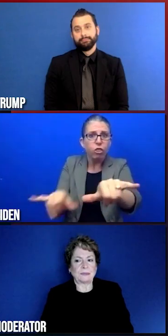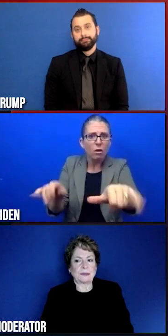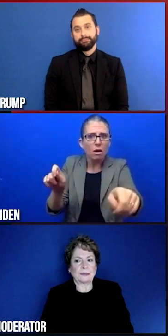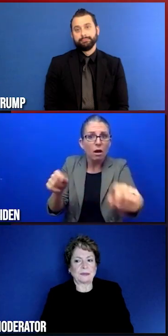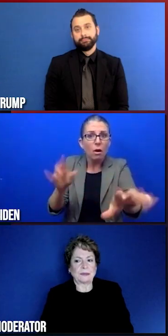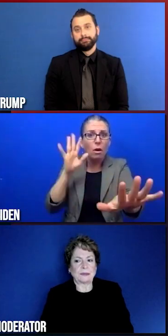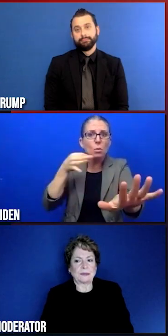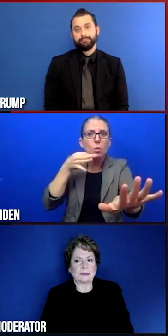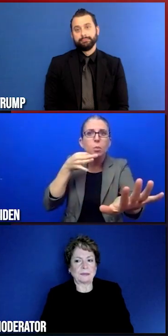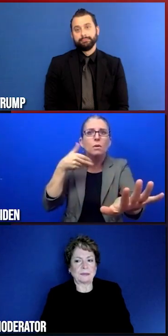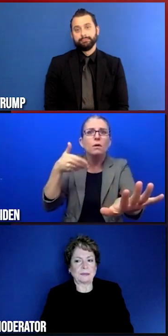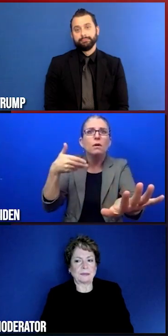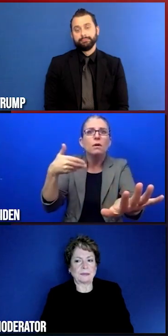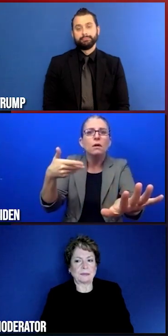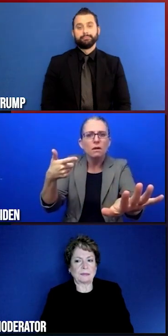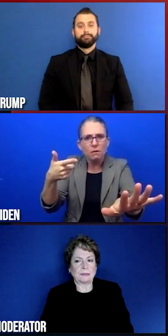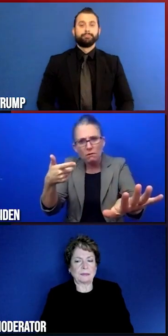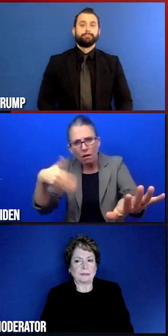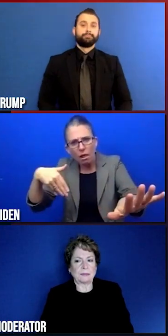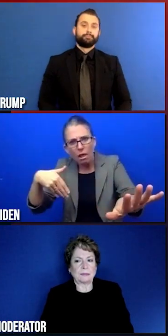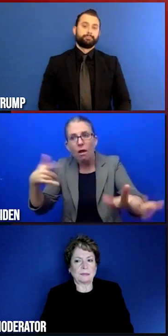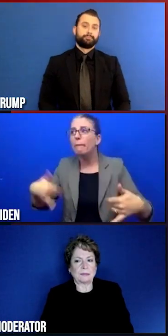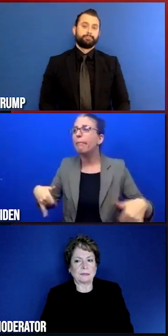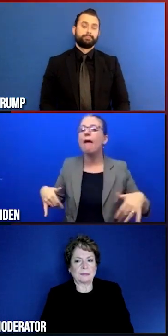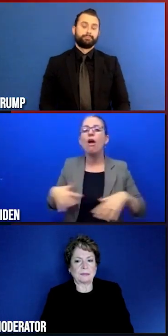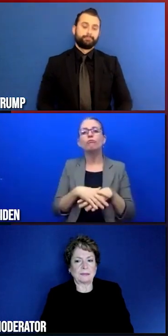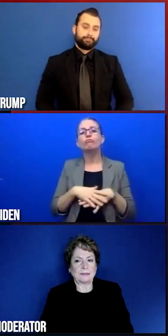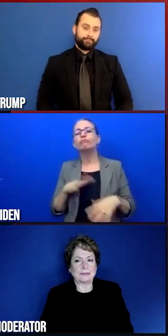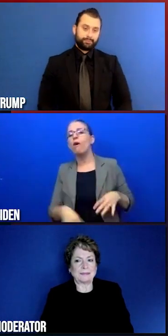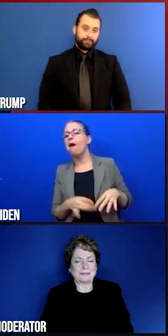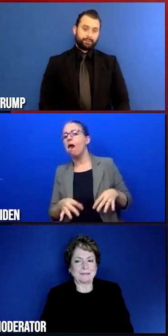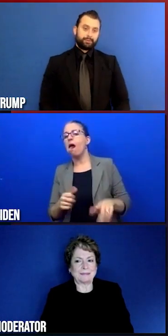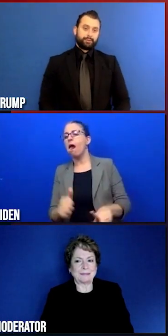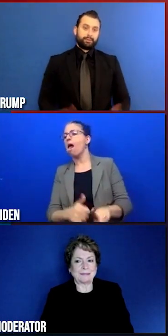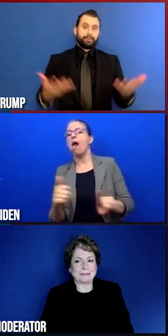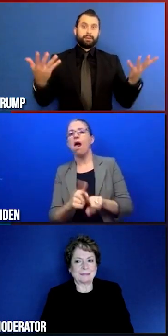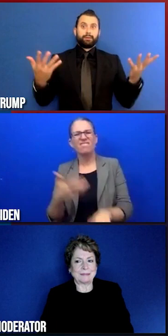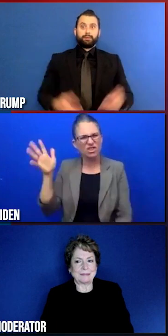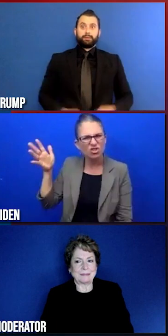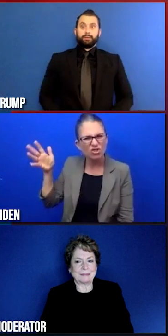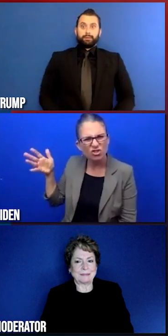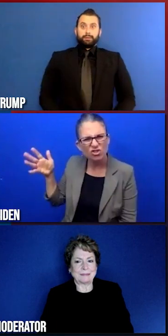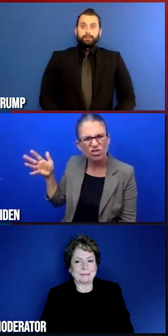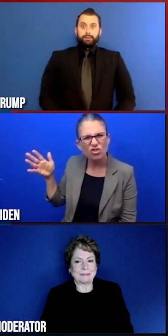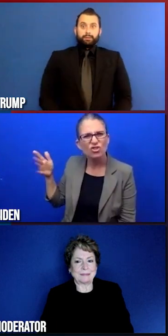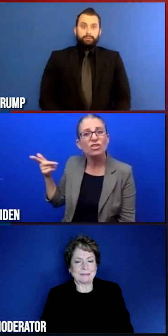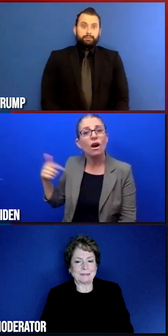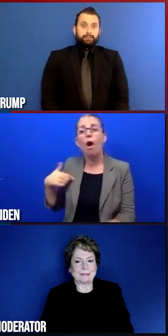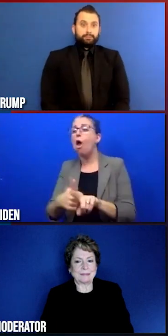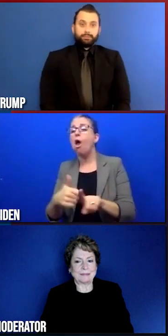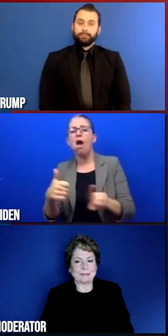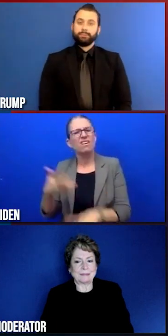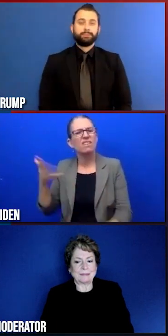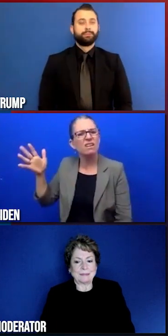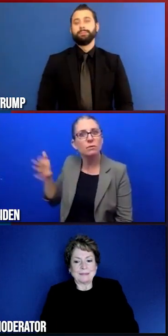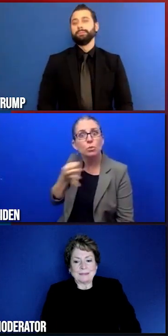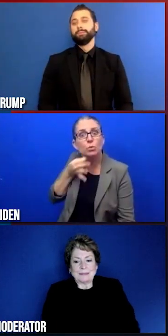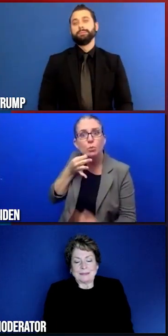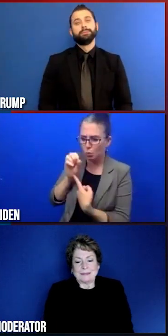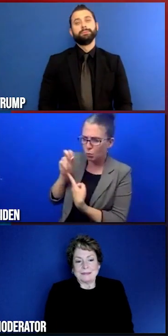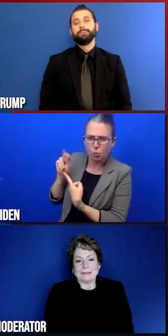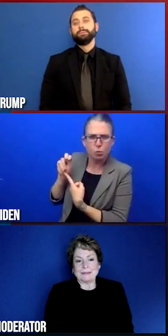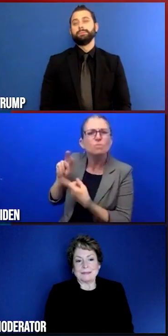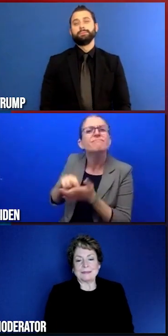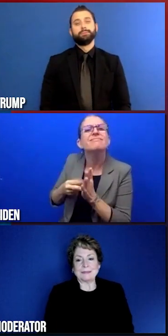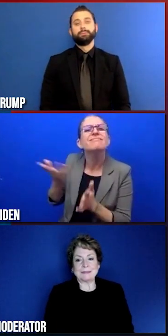saying for 4 years you're going to release your taxes. Nobody knows it, Mr. President. What they do know is you're not paying your taxes, or